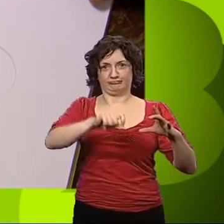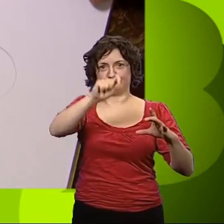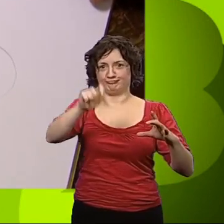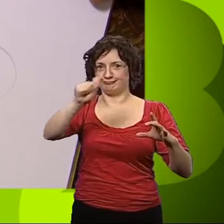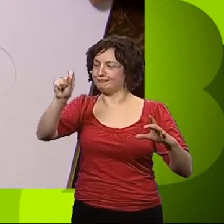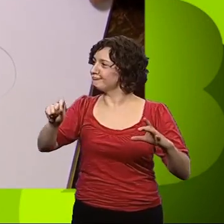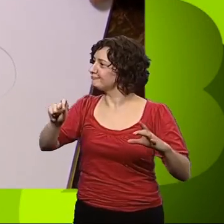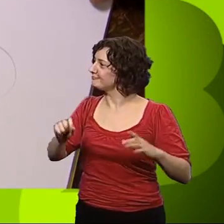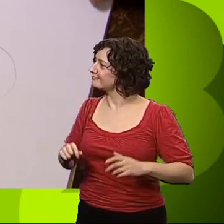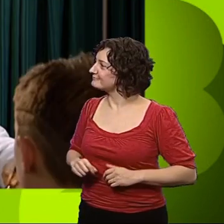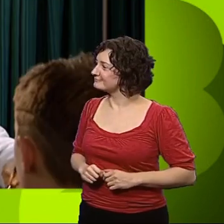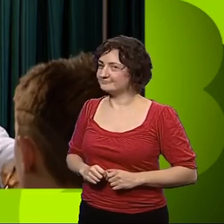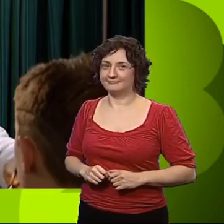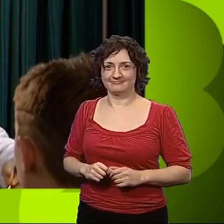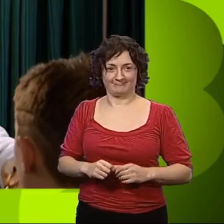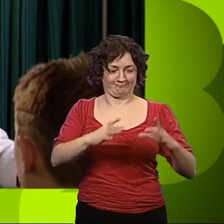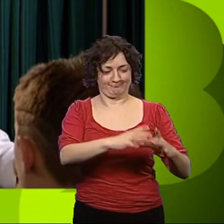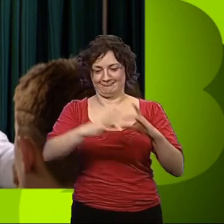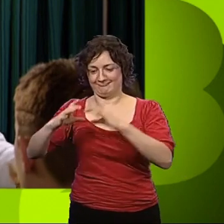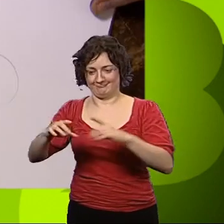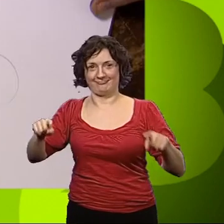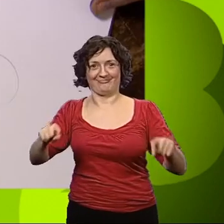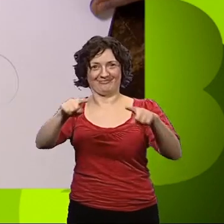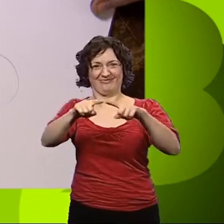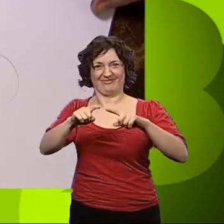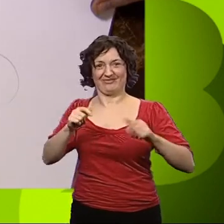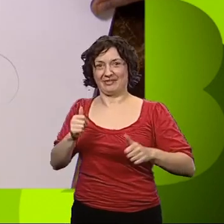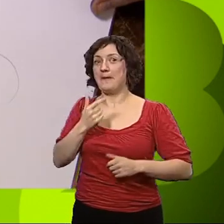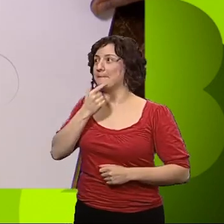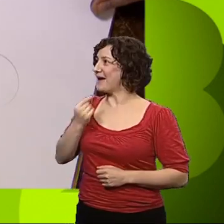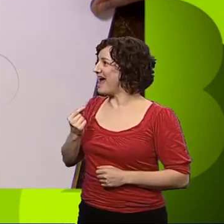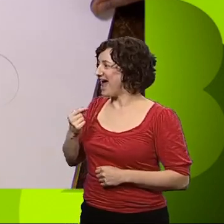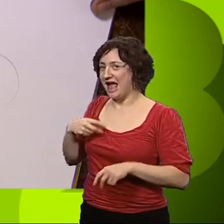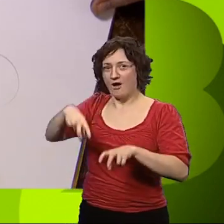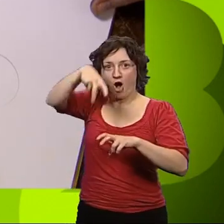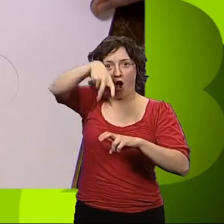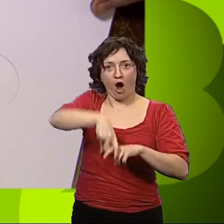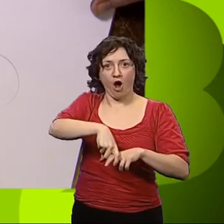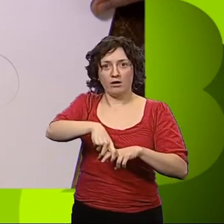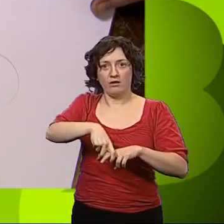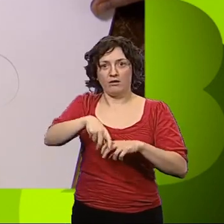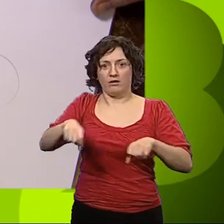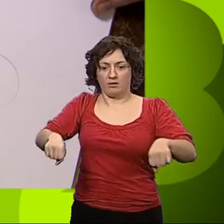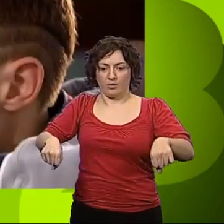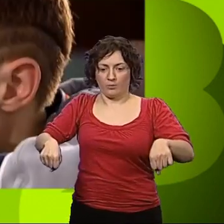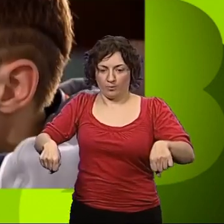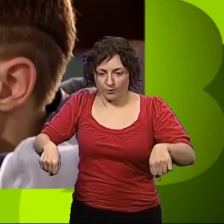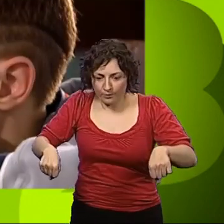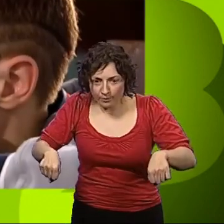bike. Let's put a little chappy on top. Now, I'm actually leaning him forward because he's going very quickly down the